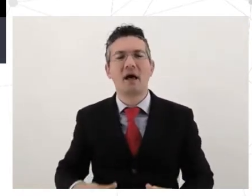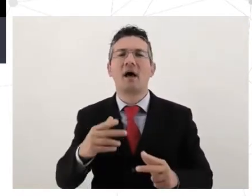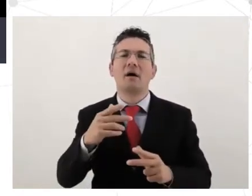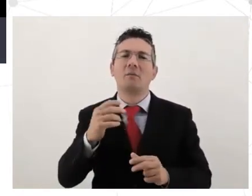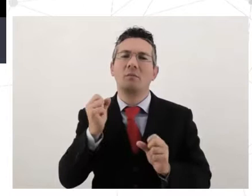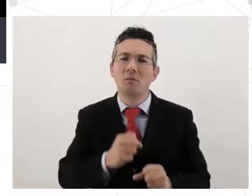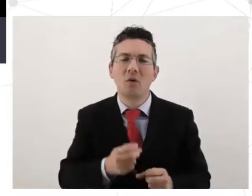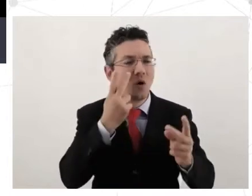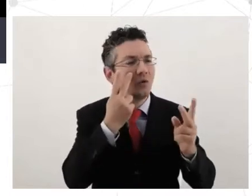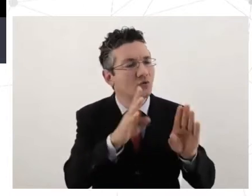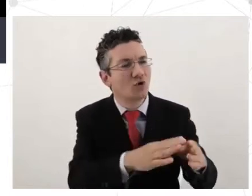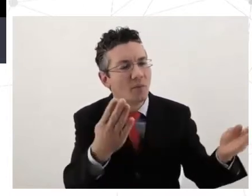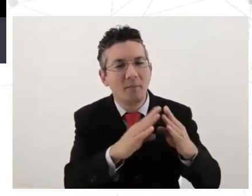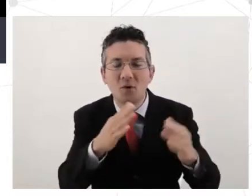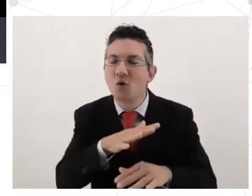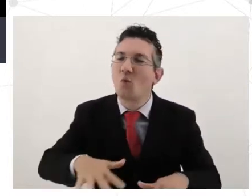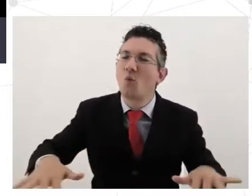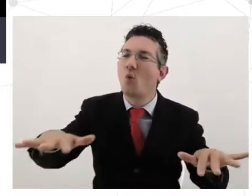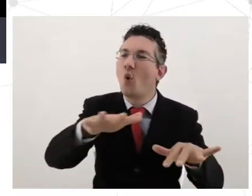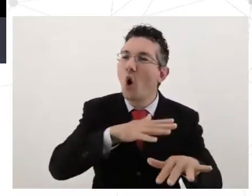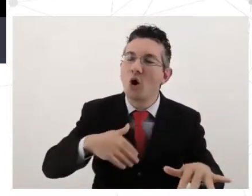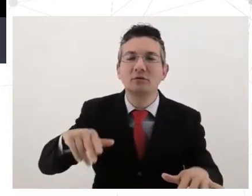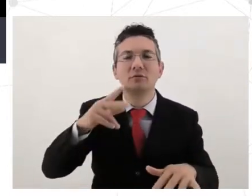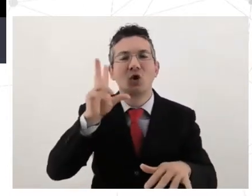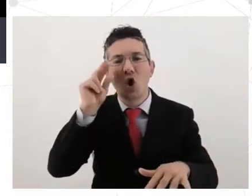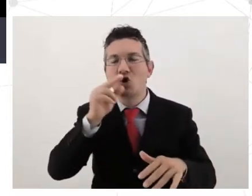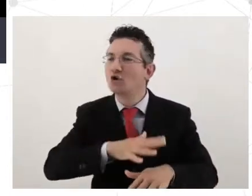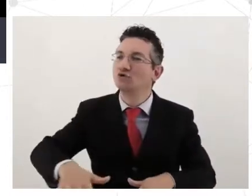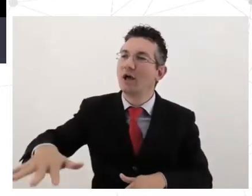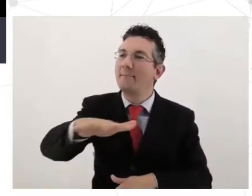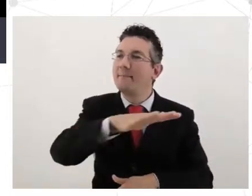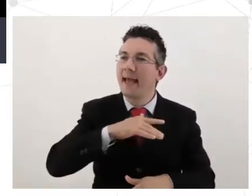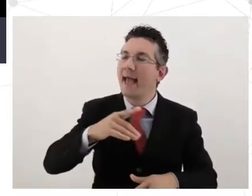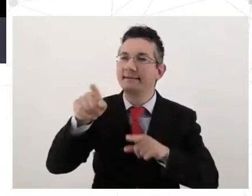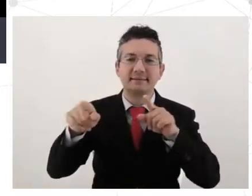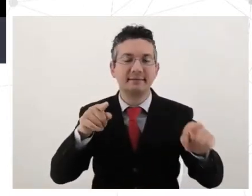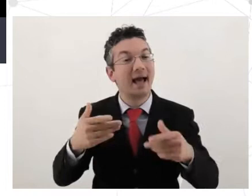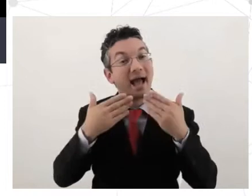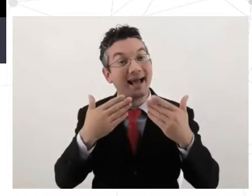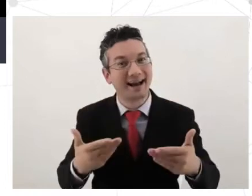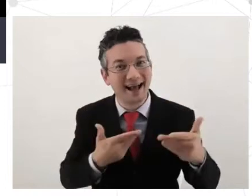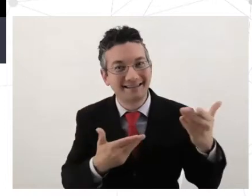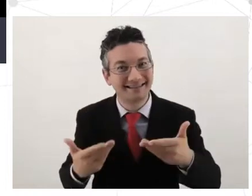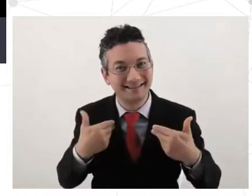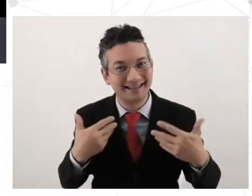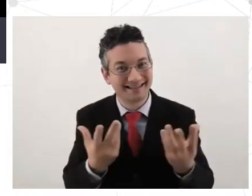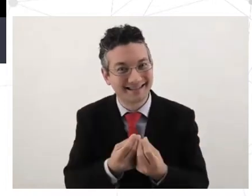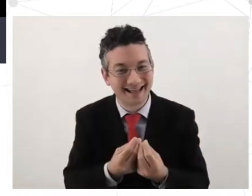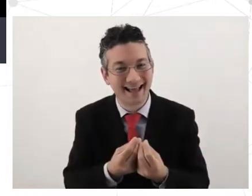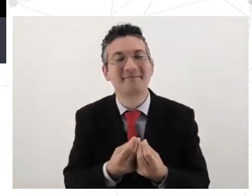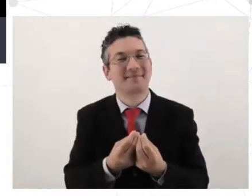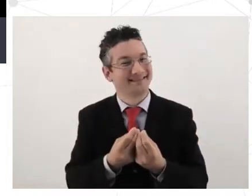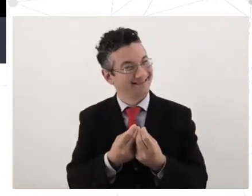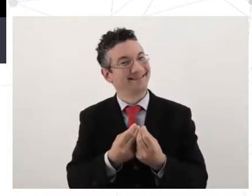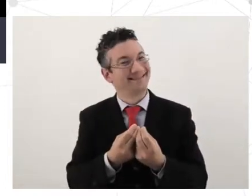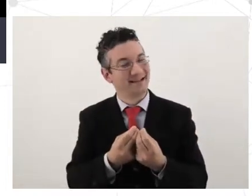unfamiliar places, as well as Soundscape has been very helpful, especially